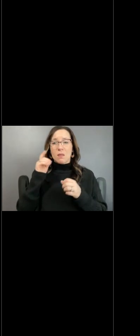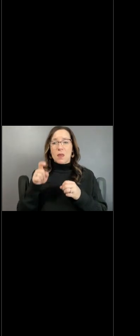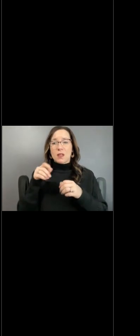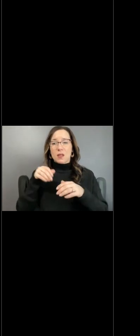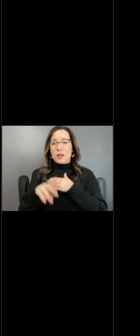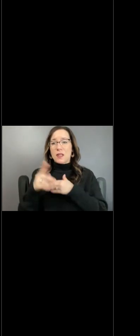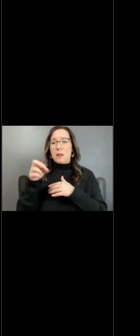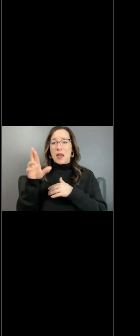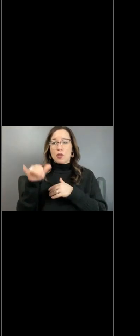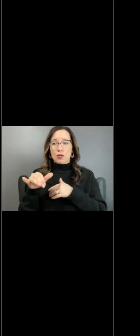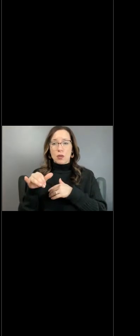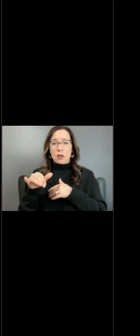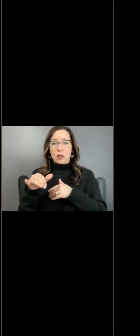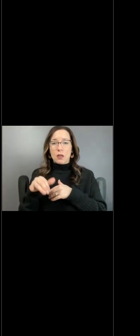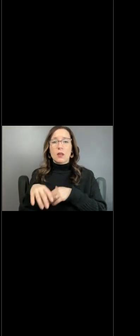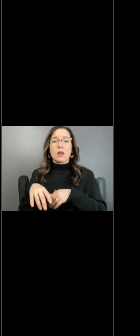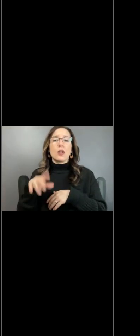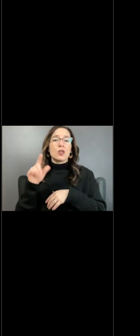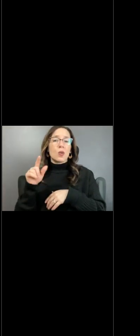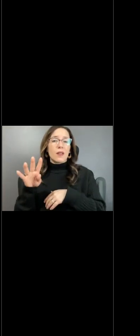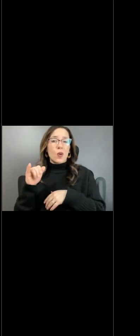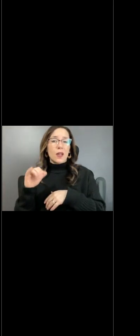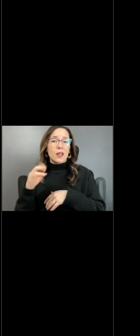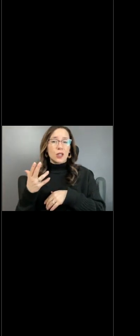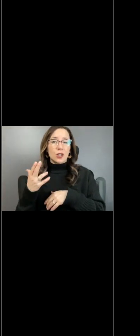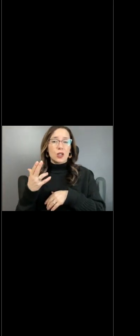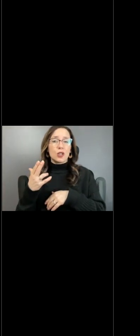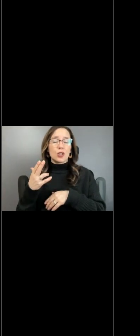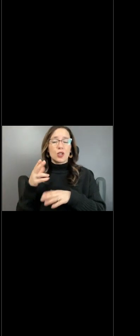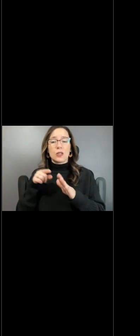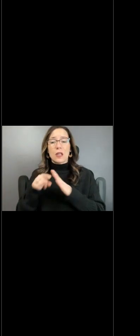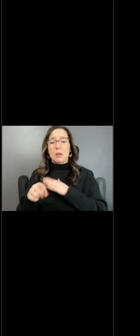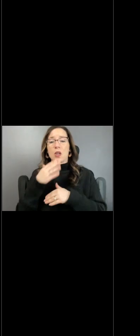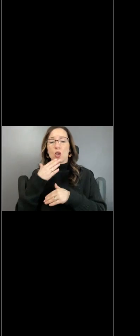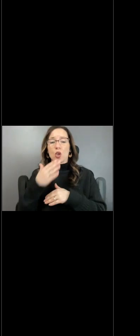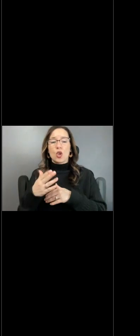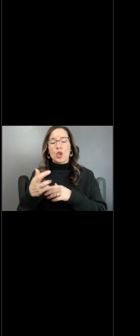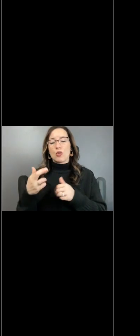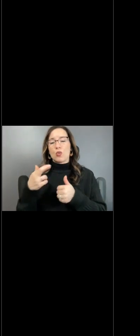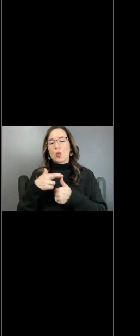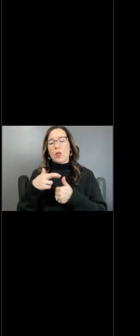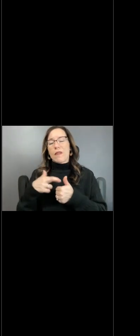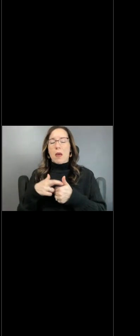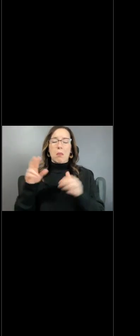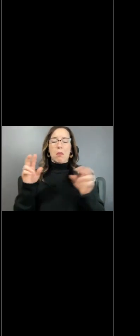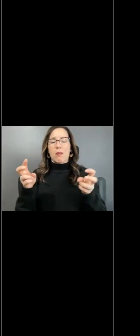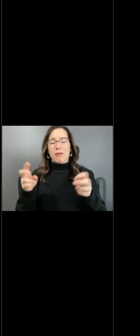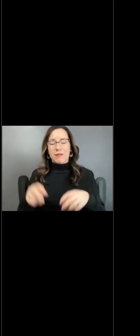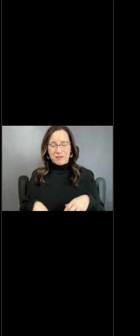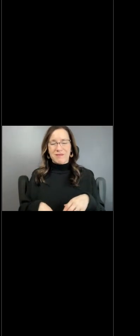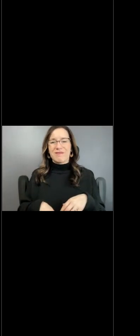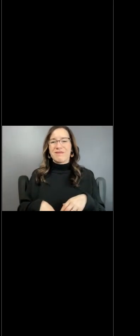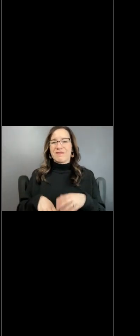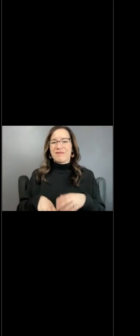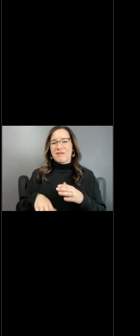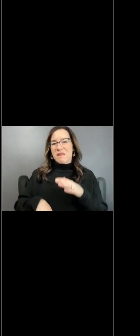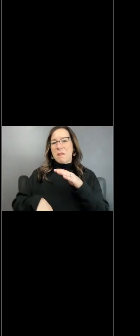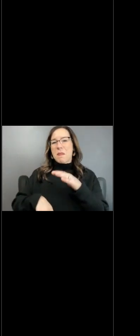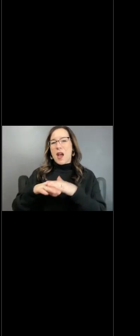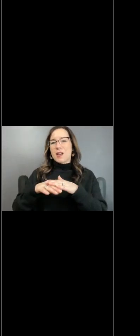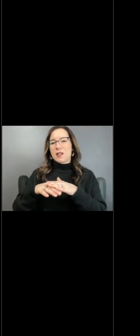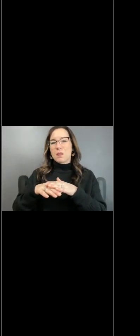said, the 24-inch depth is a good rule of thumb for a maximum depth that does not require user passage, but